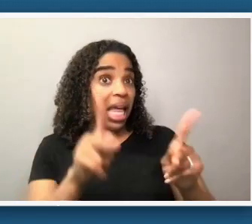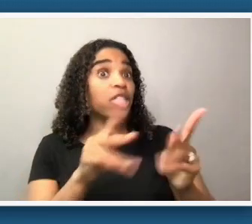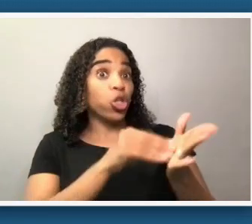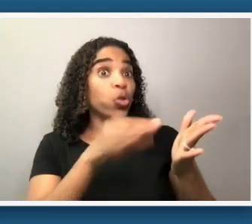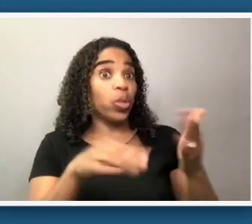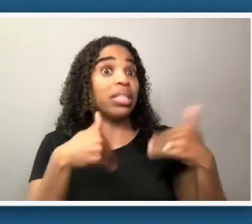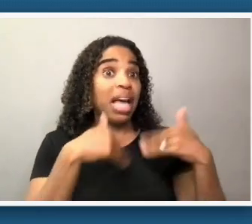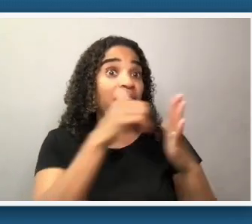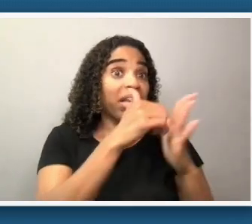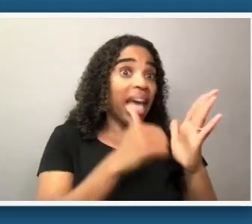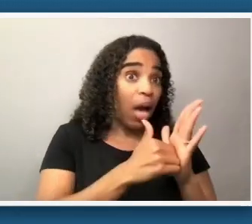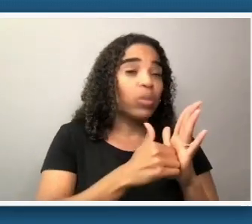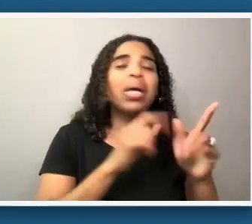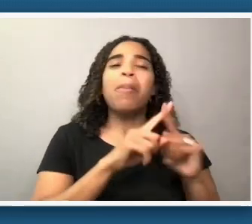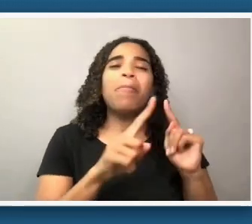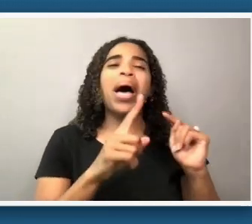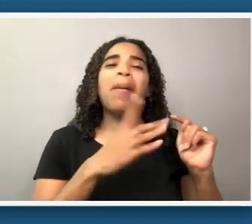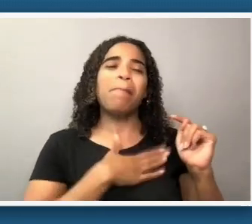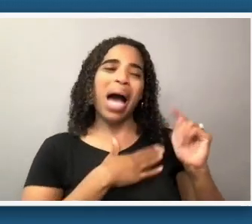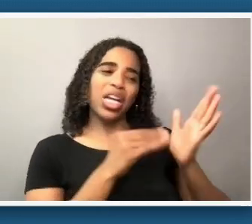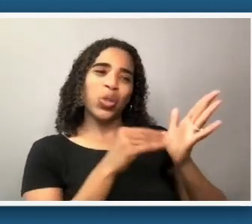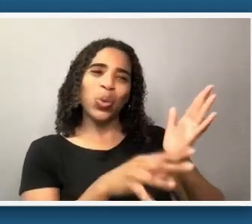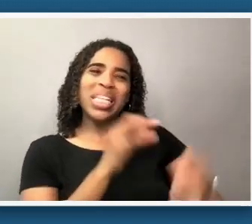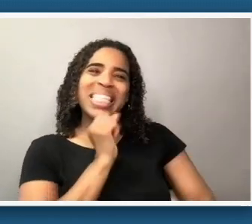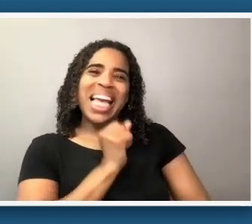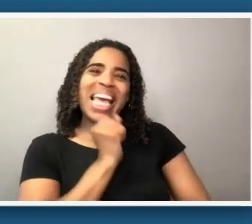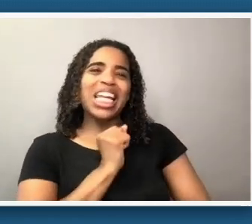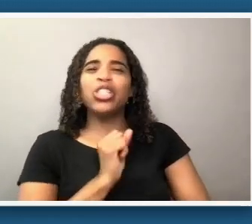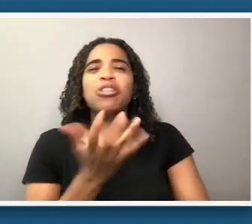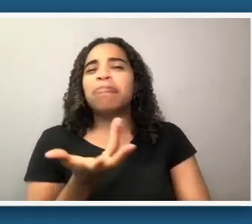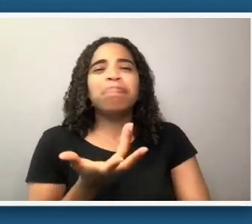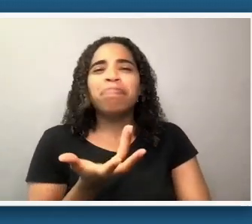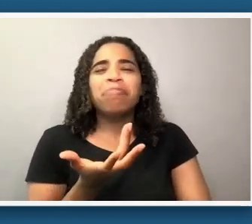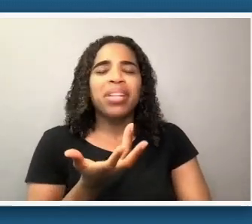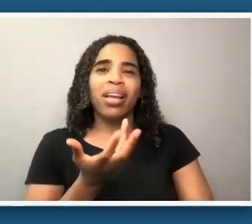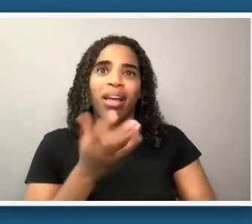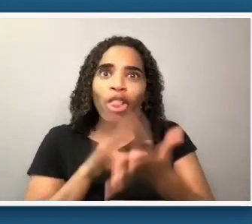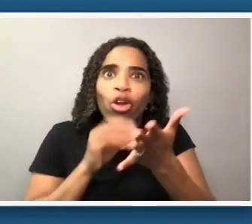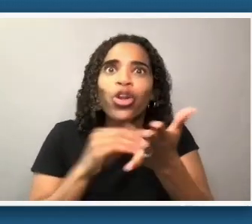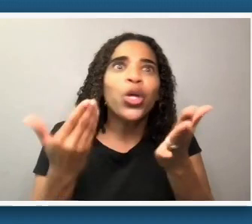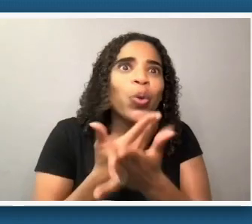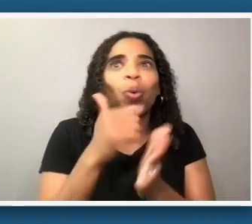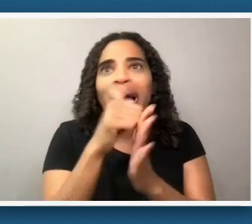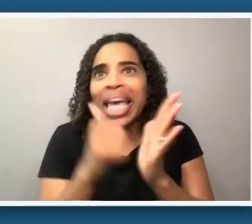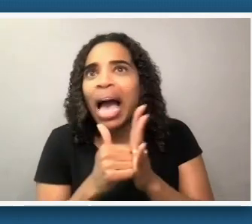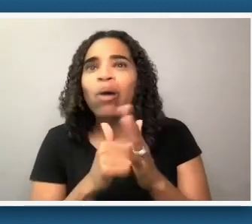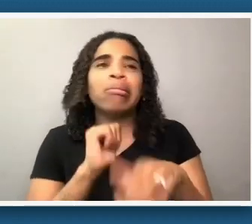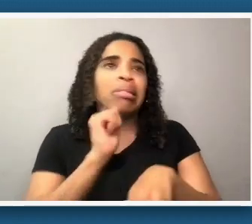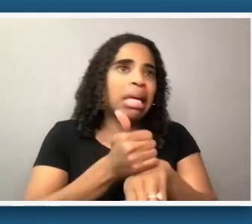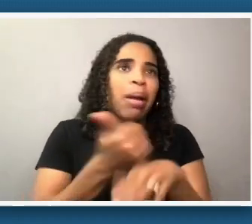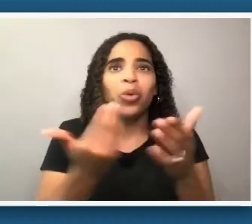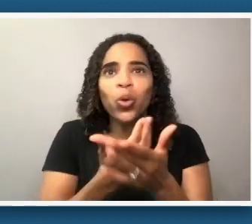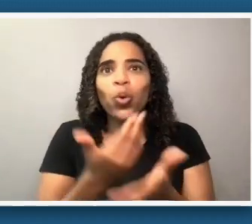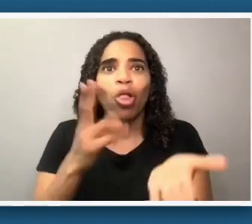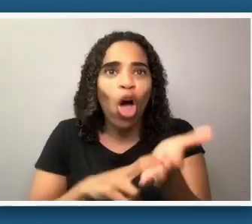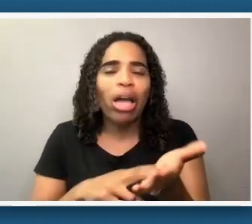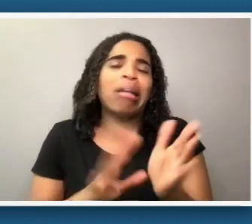and with the age of children that I have, it's another platform that they have to log into, which sometimes